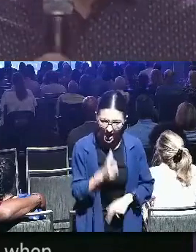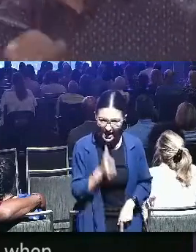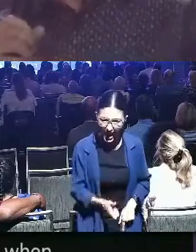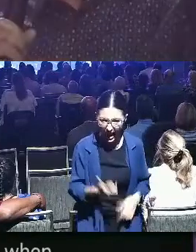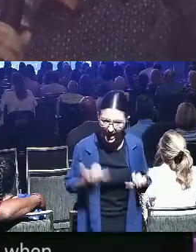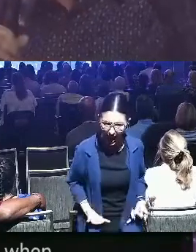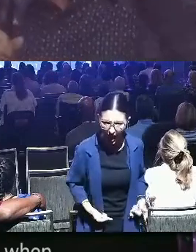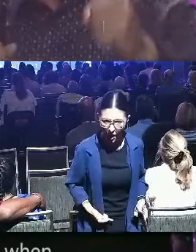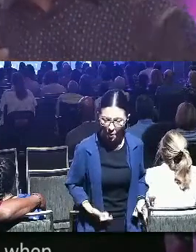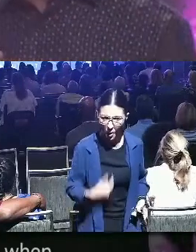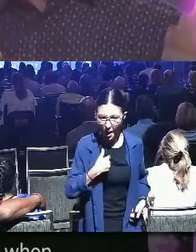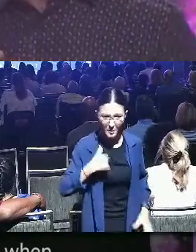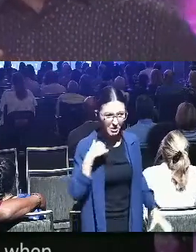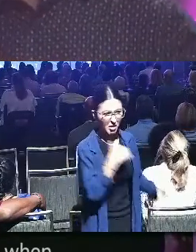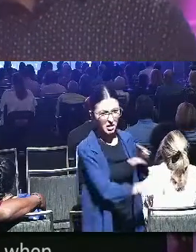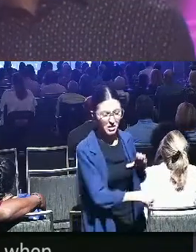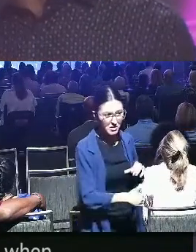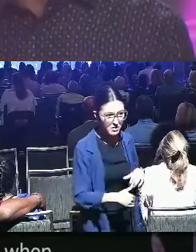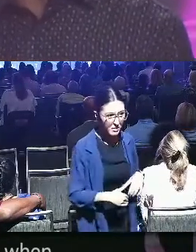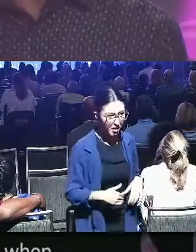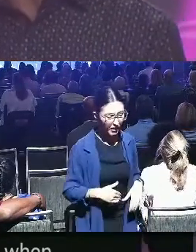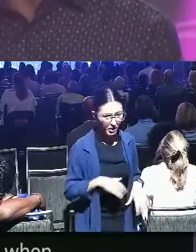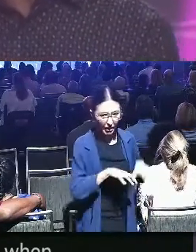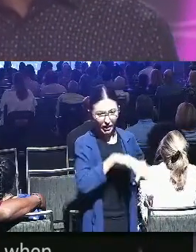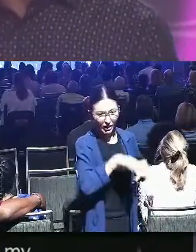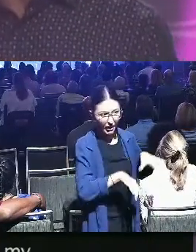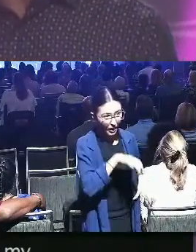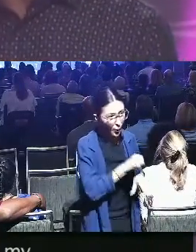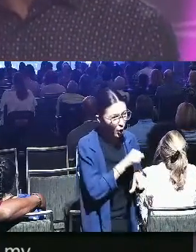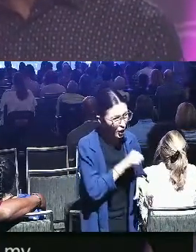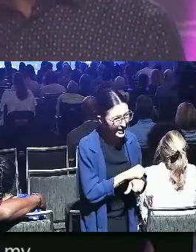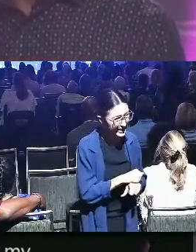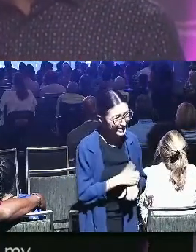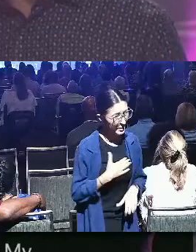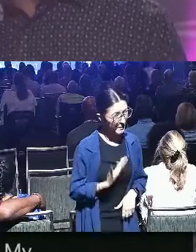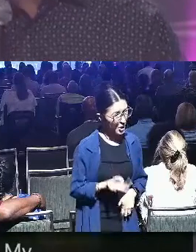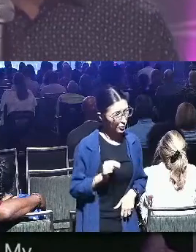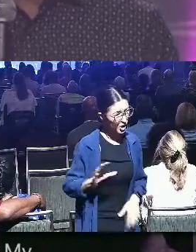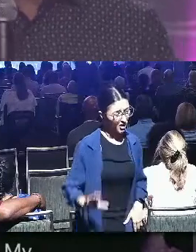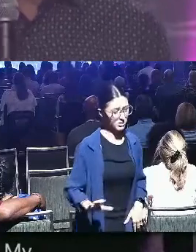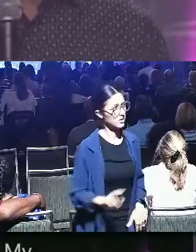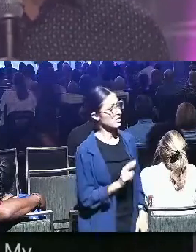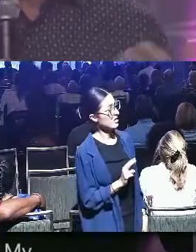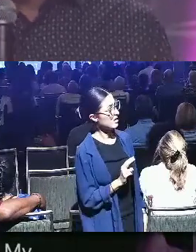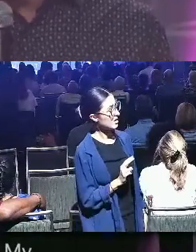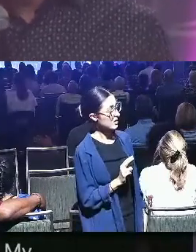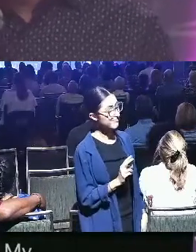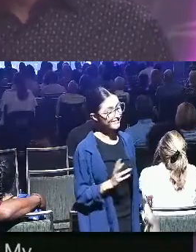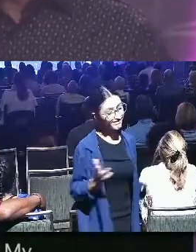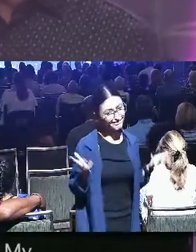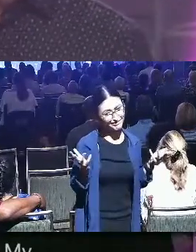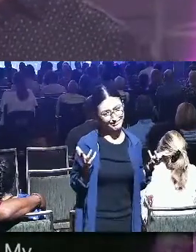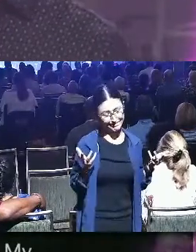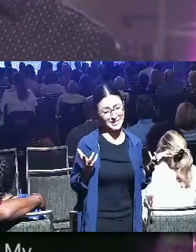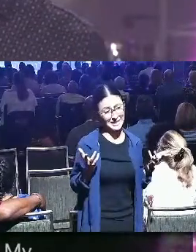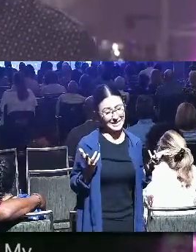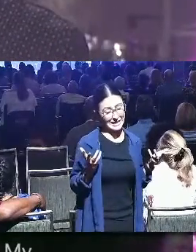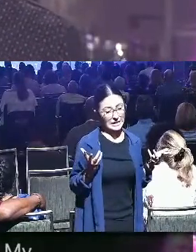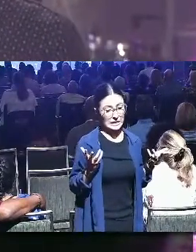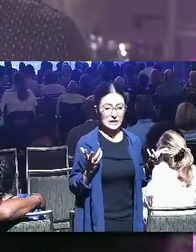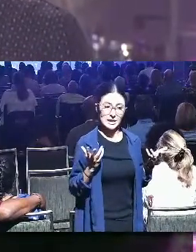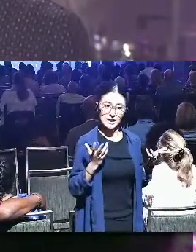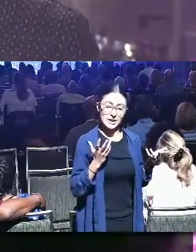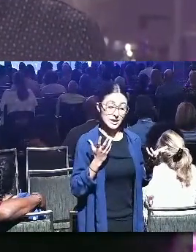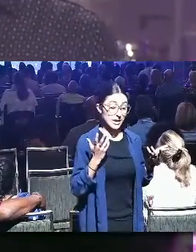that's important. And my own child is right there. And so amen. I'm looking forward to getting reacquainted with my